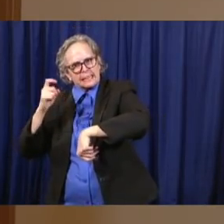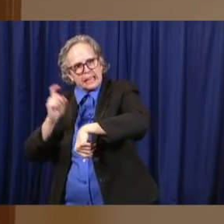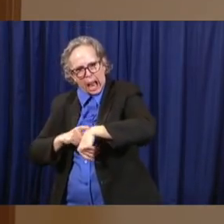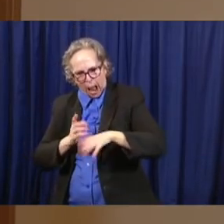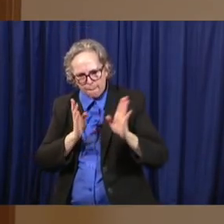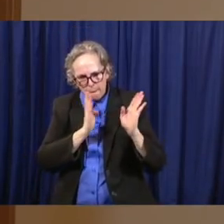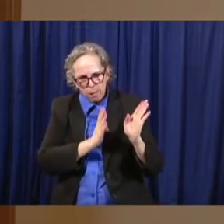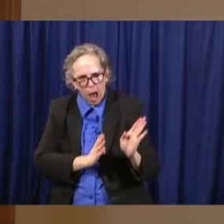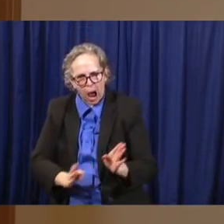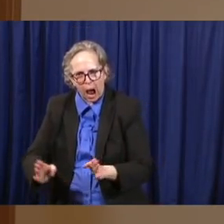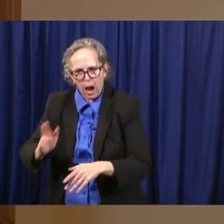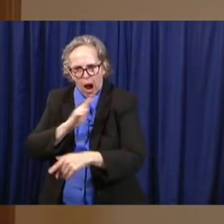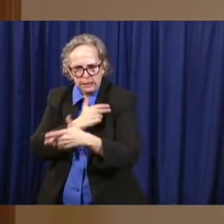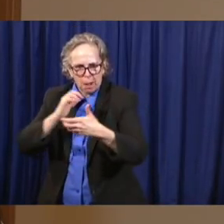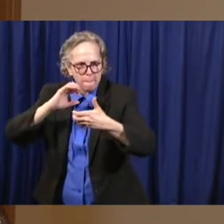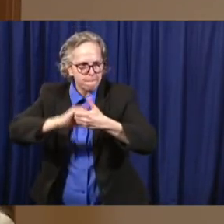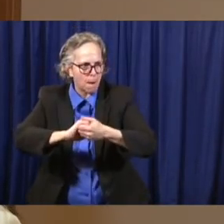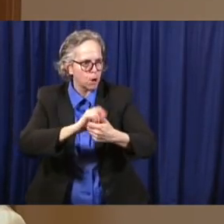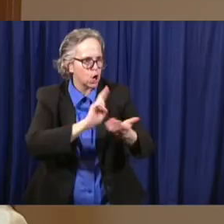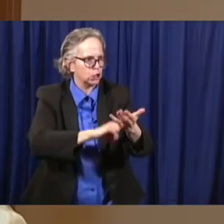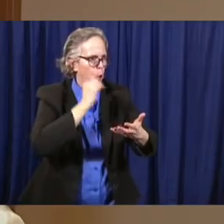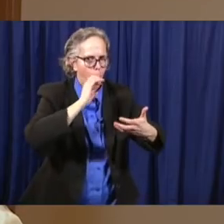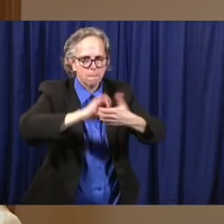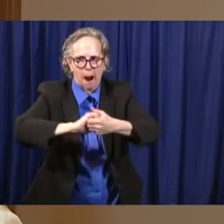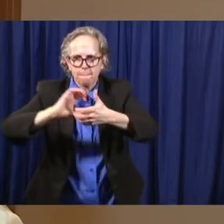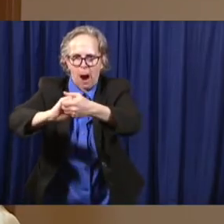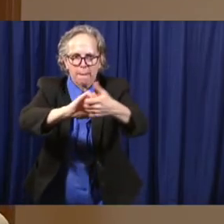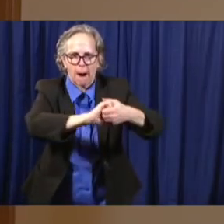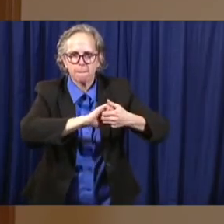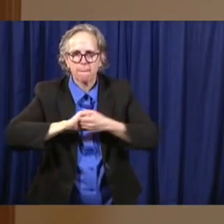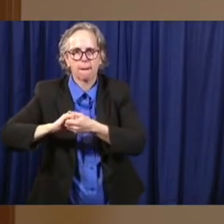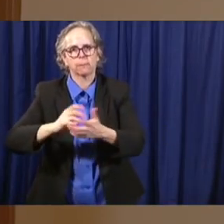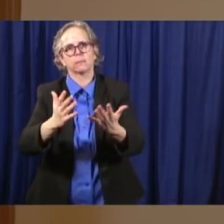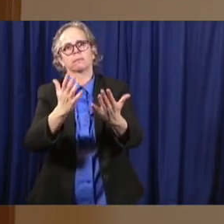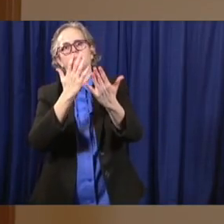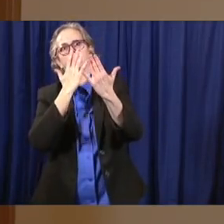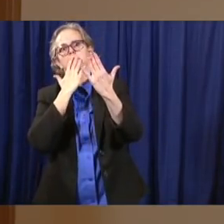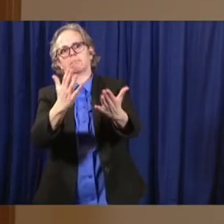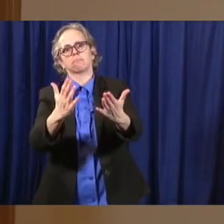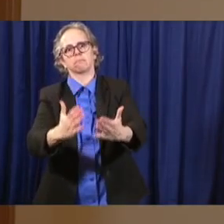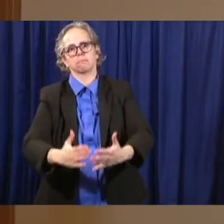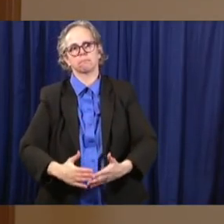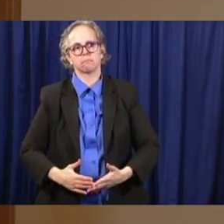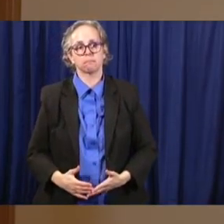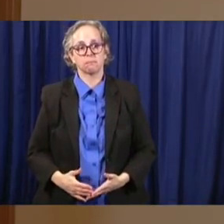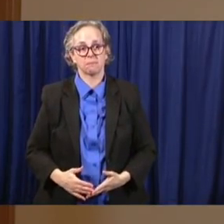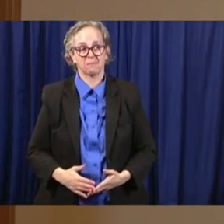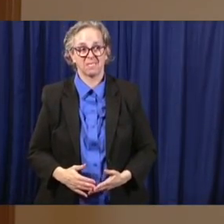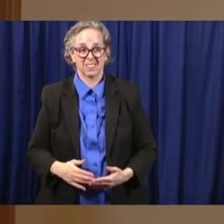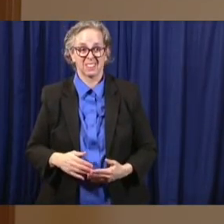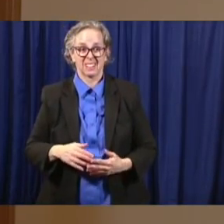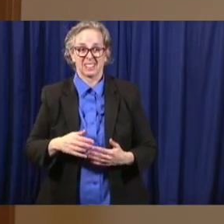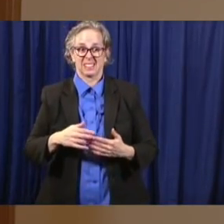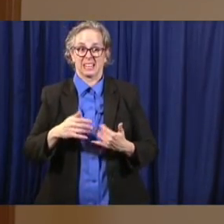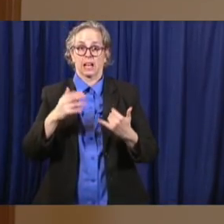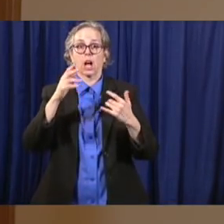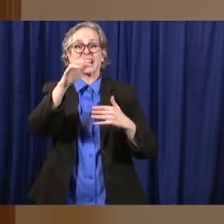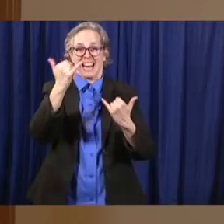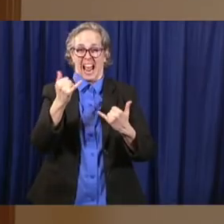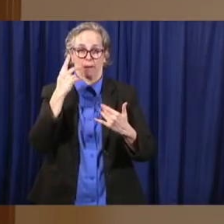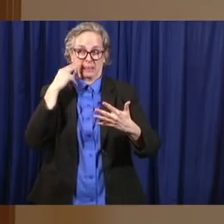So we right now are this blue line in Ohio. Please, Ohioans, we've got a couple hard weeks ahead of